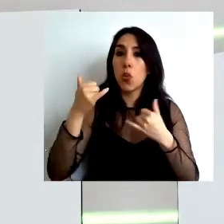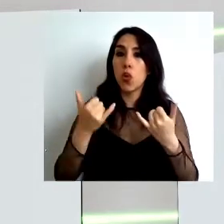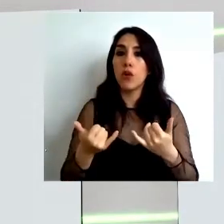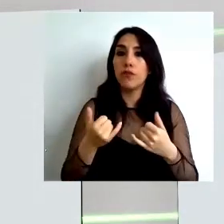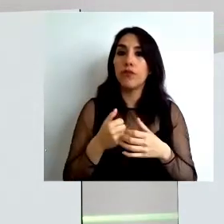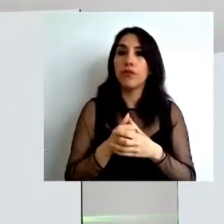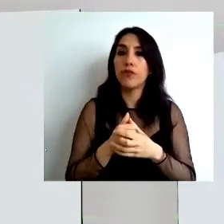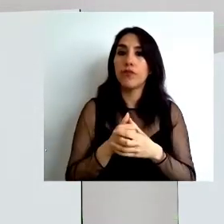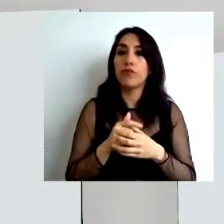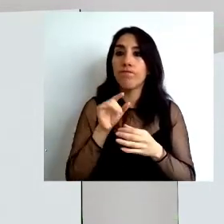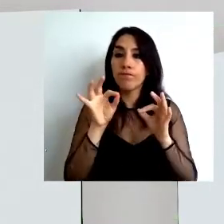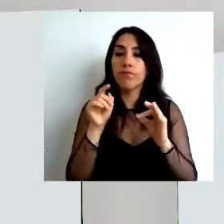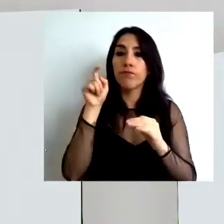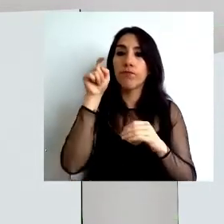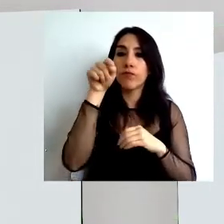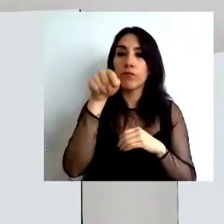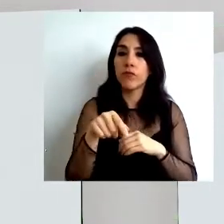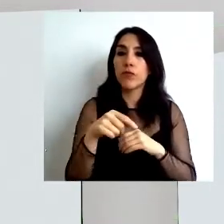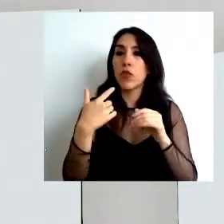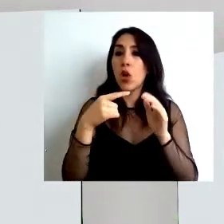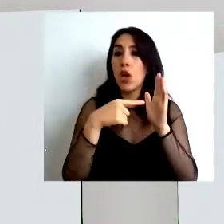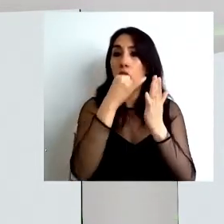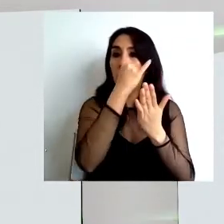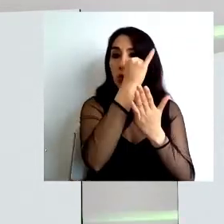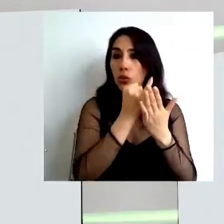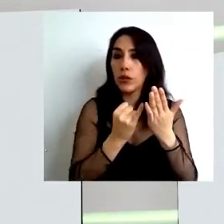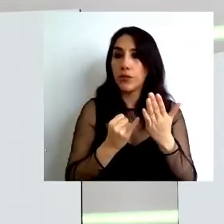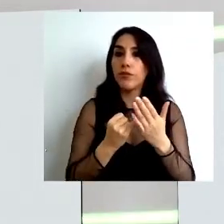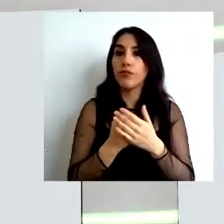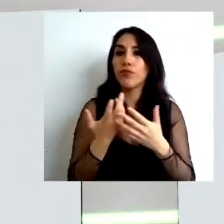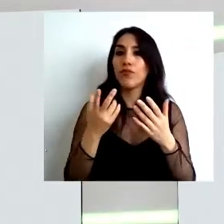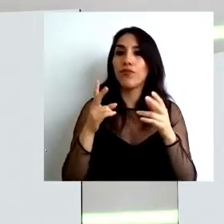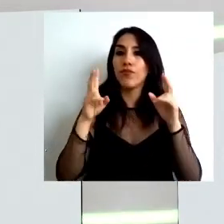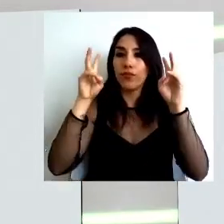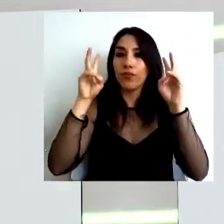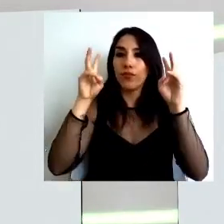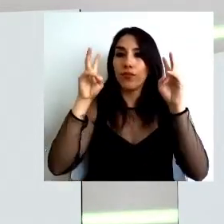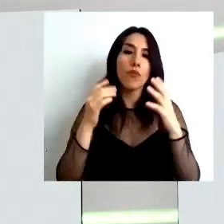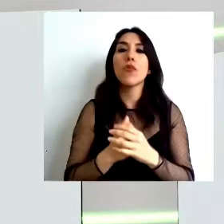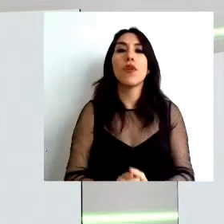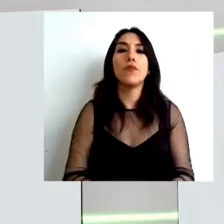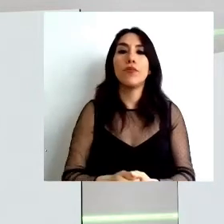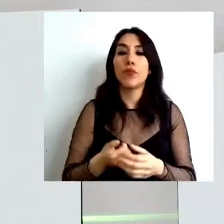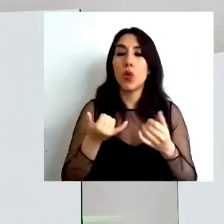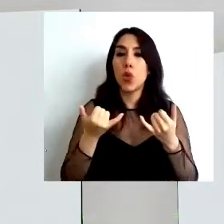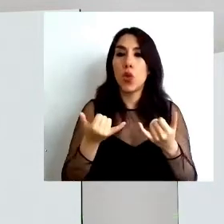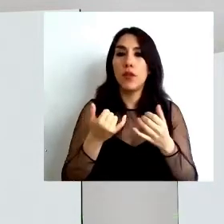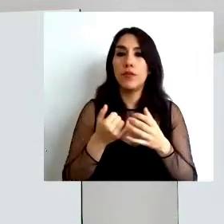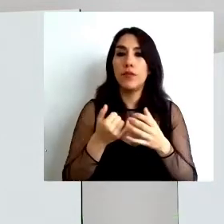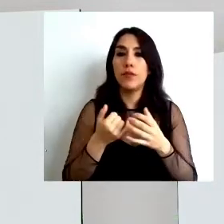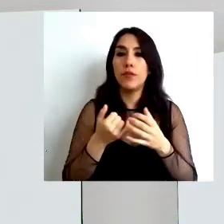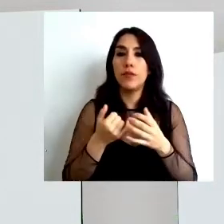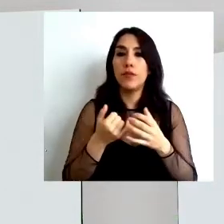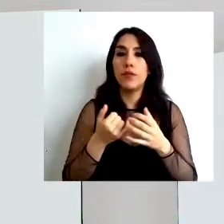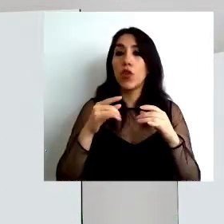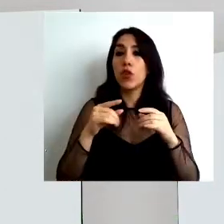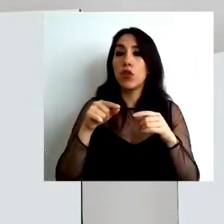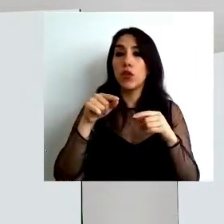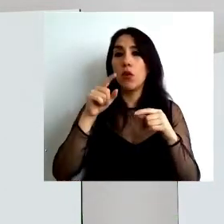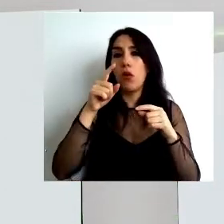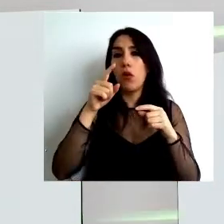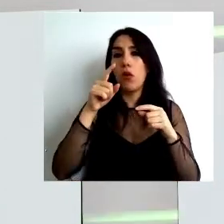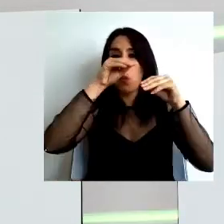impact, including some examples. So I will be sharing some slides for this. And then we will